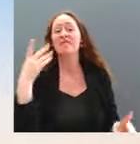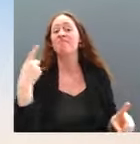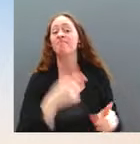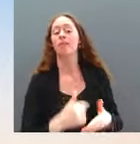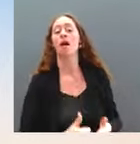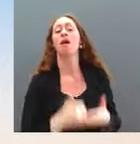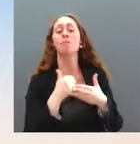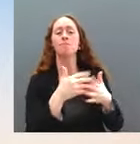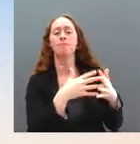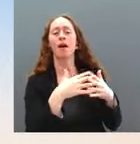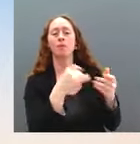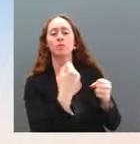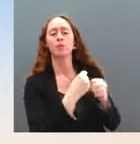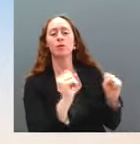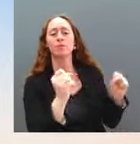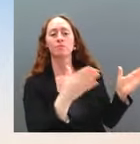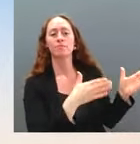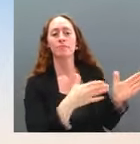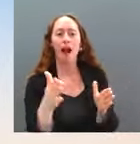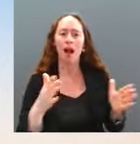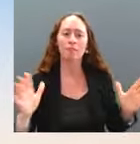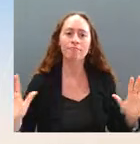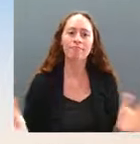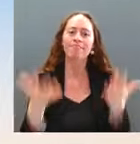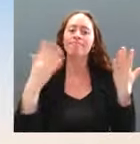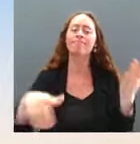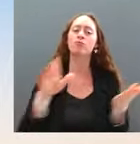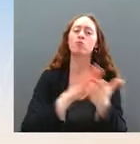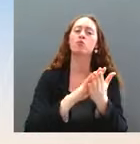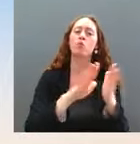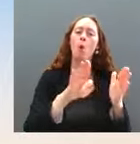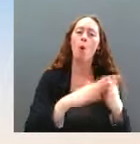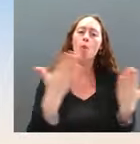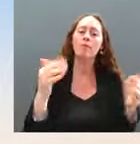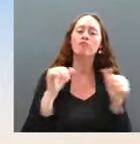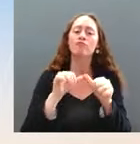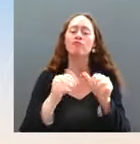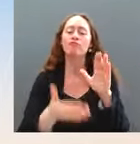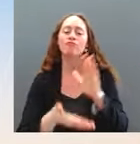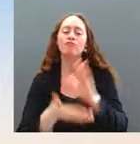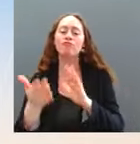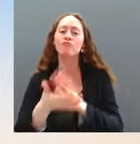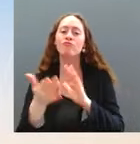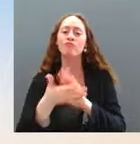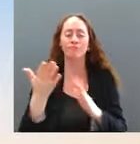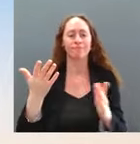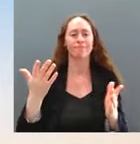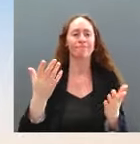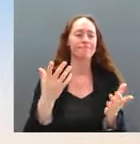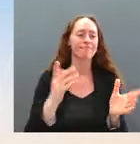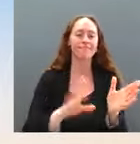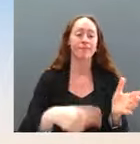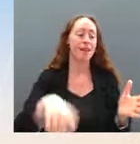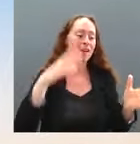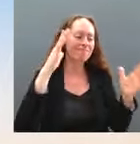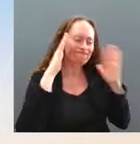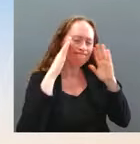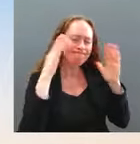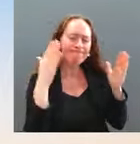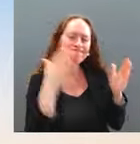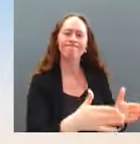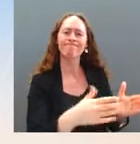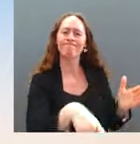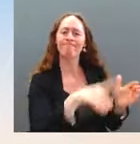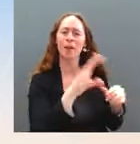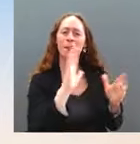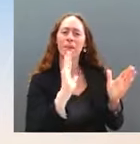helped grow the economy from the bottom up and the middle out. Last item for you before we get to your questions. Across the country, as we've